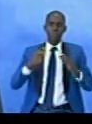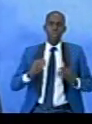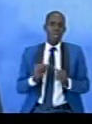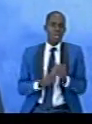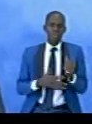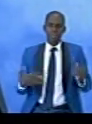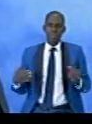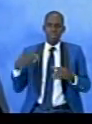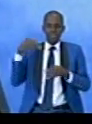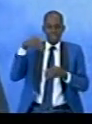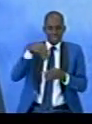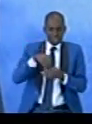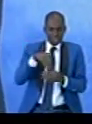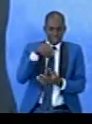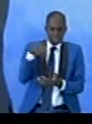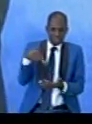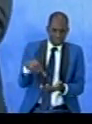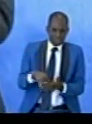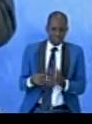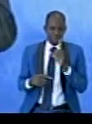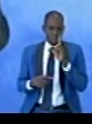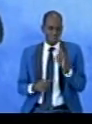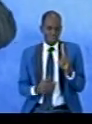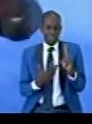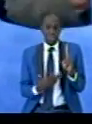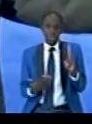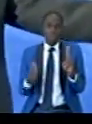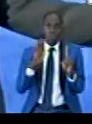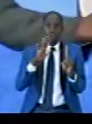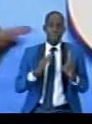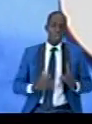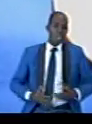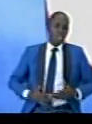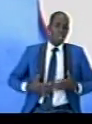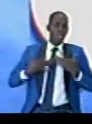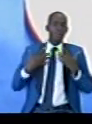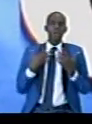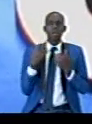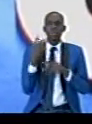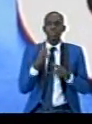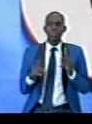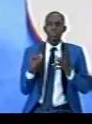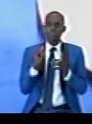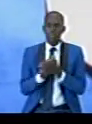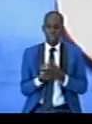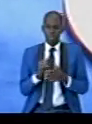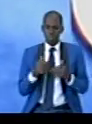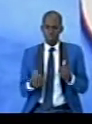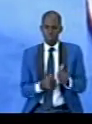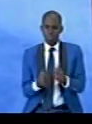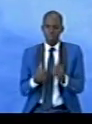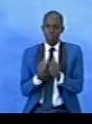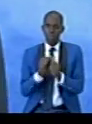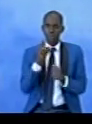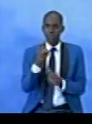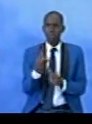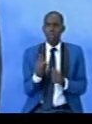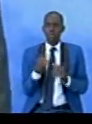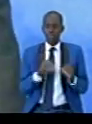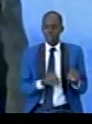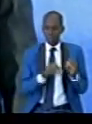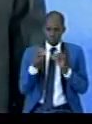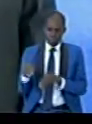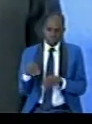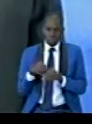put it on this one thing, your life, and the people that work with you, you put on this one